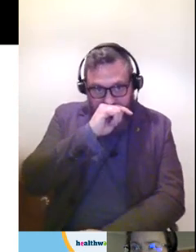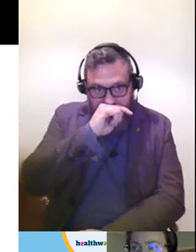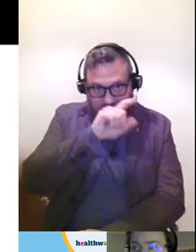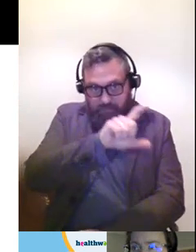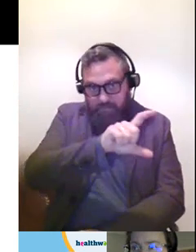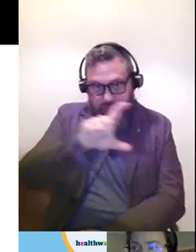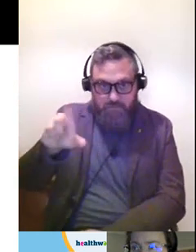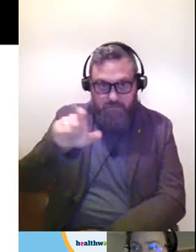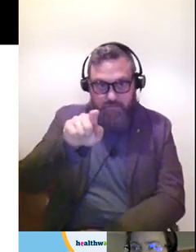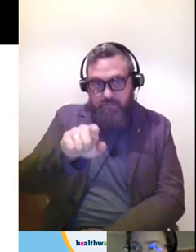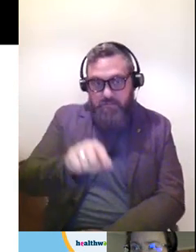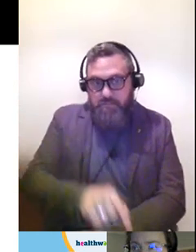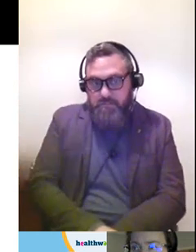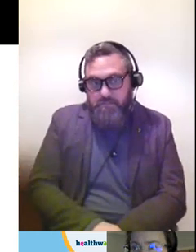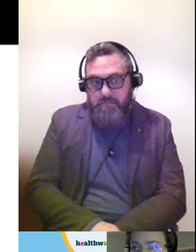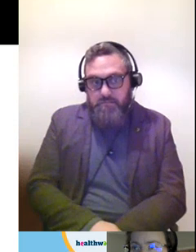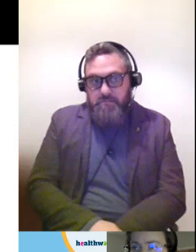screen